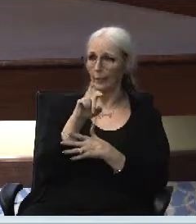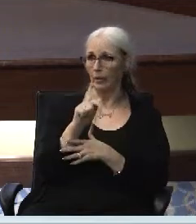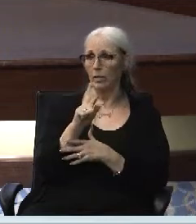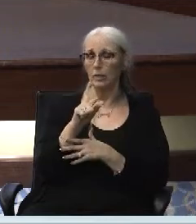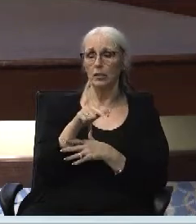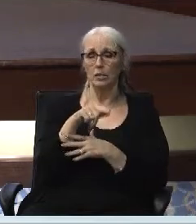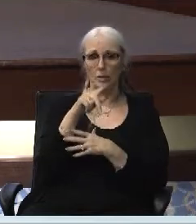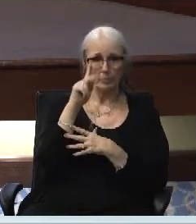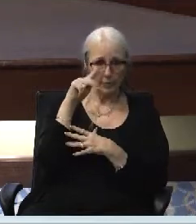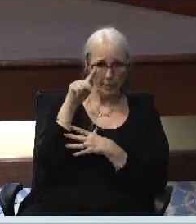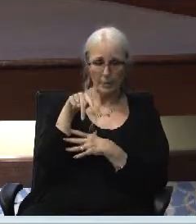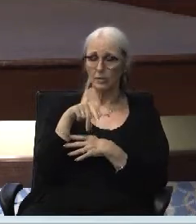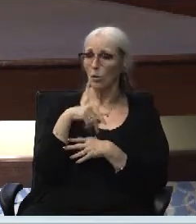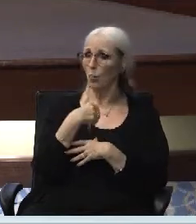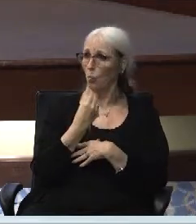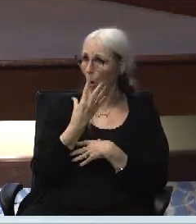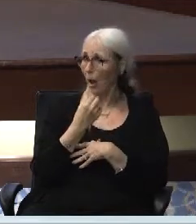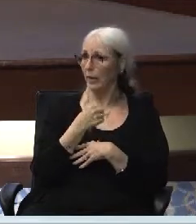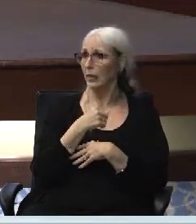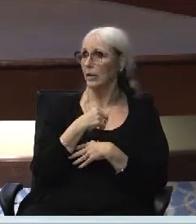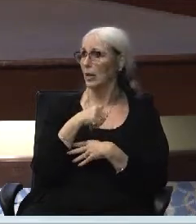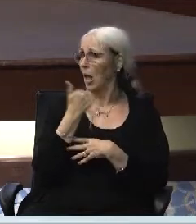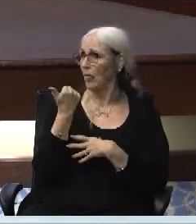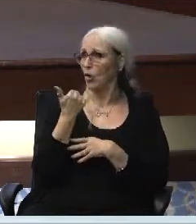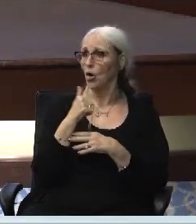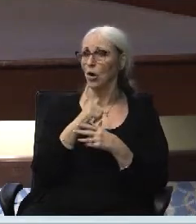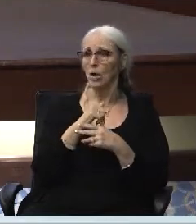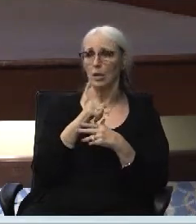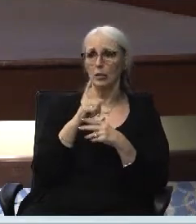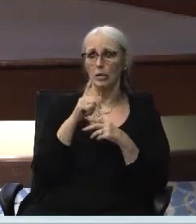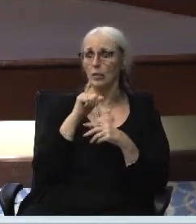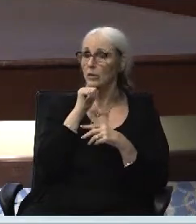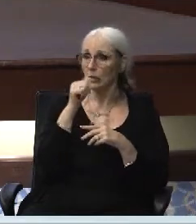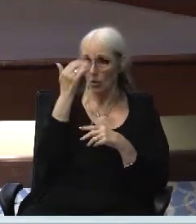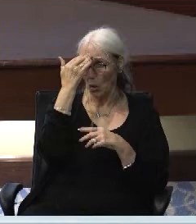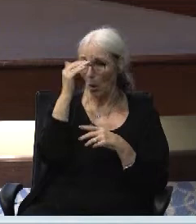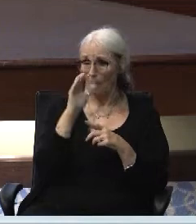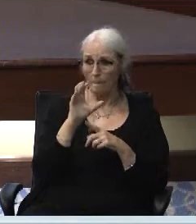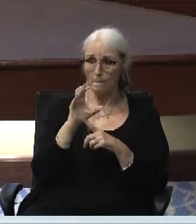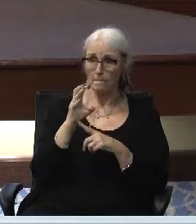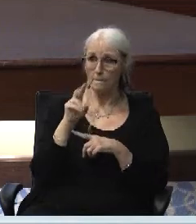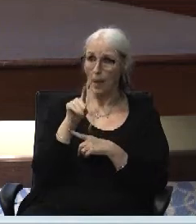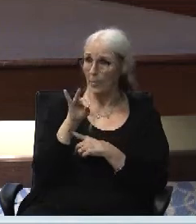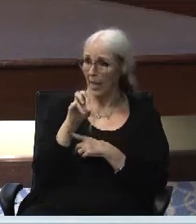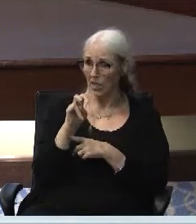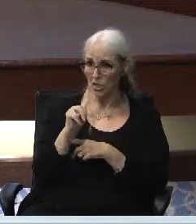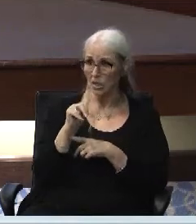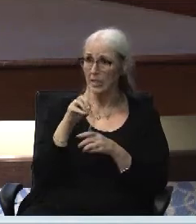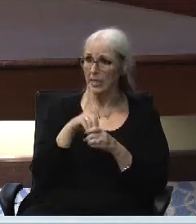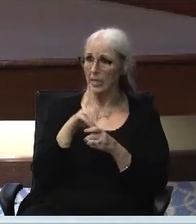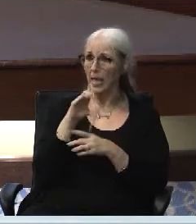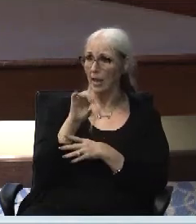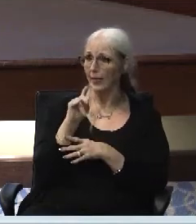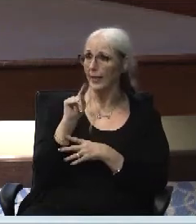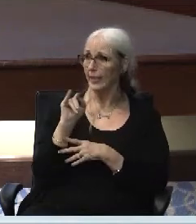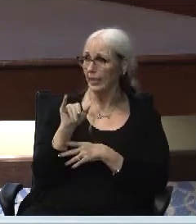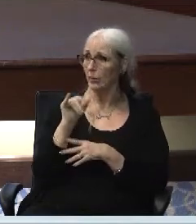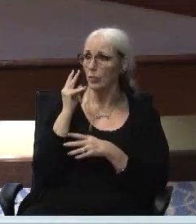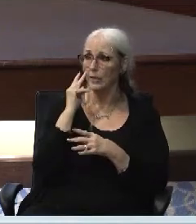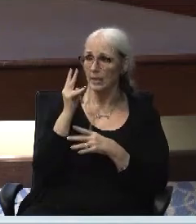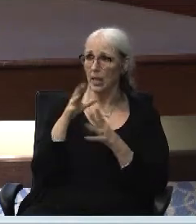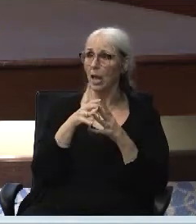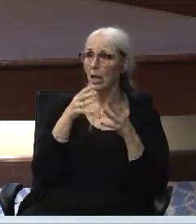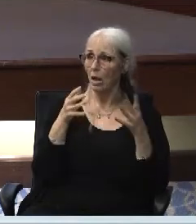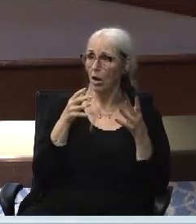white, Black, and other and unknown populations in McLennan County. We still see a large